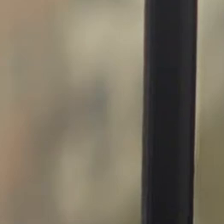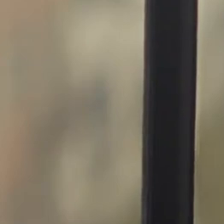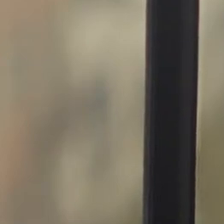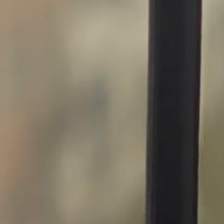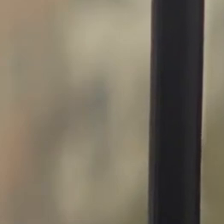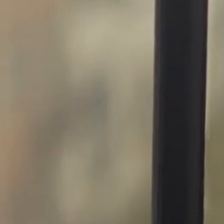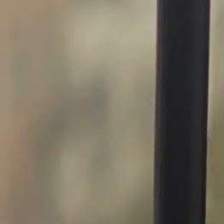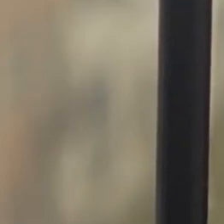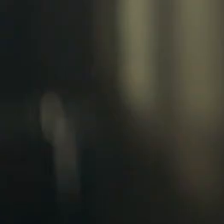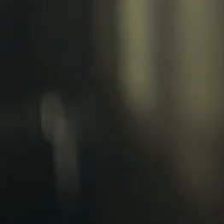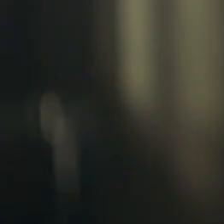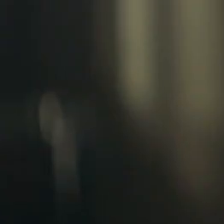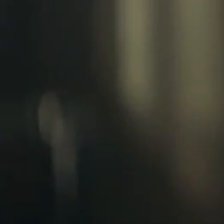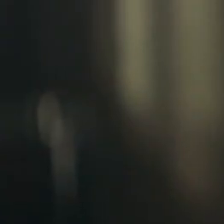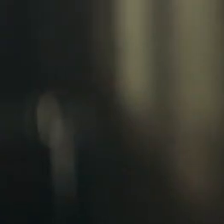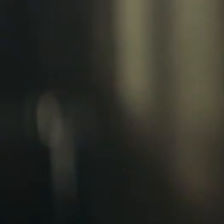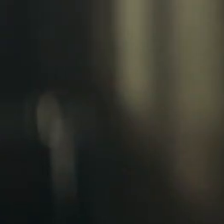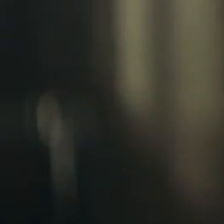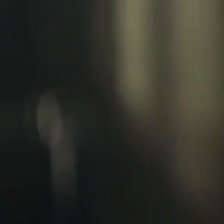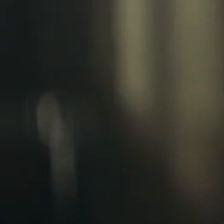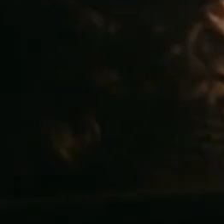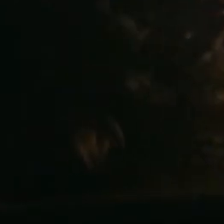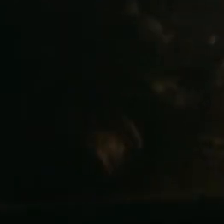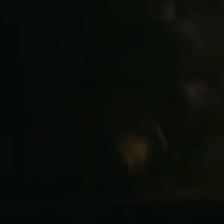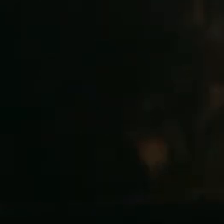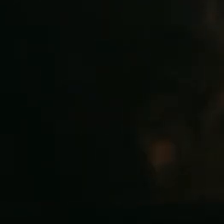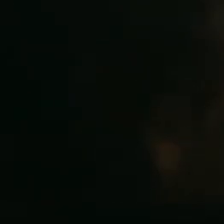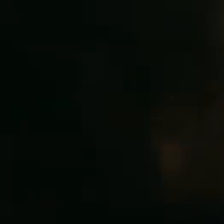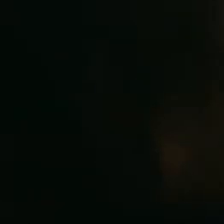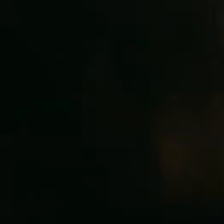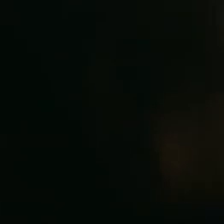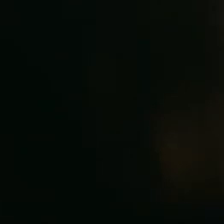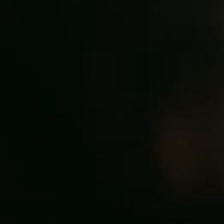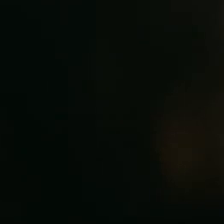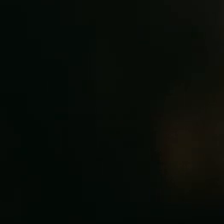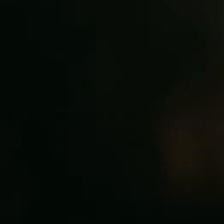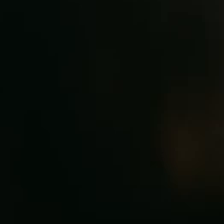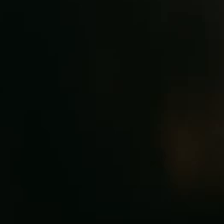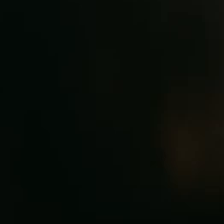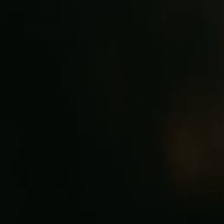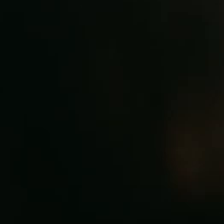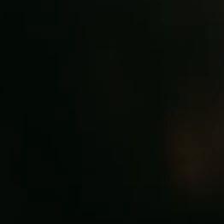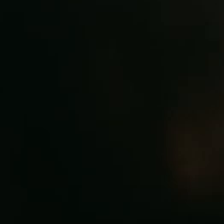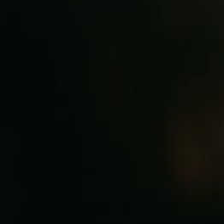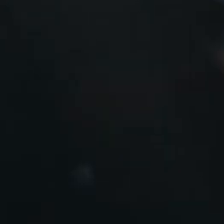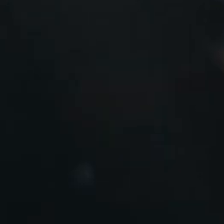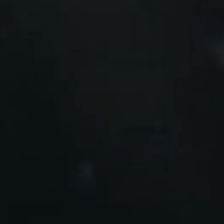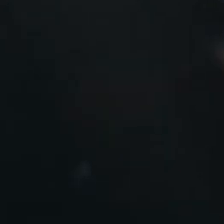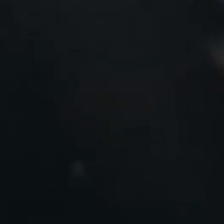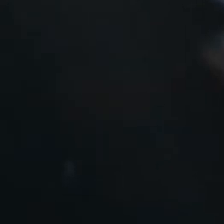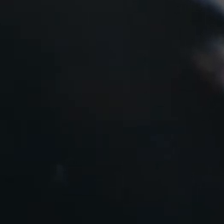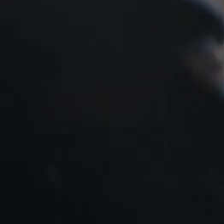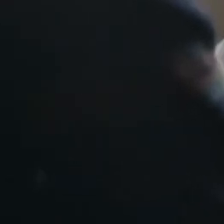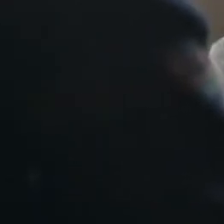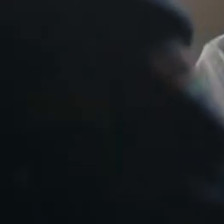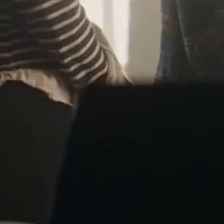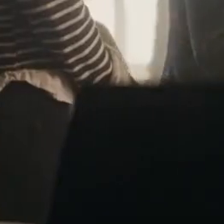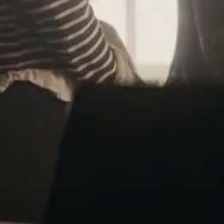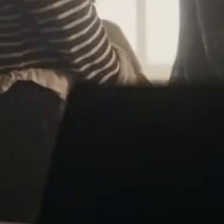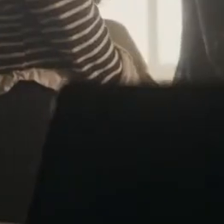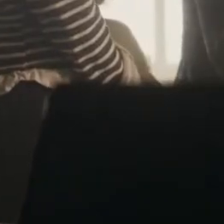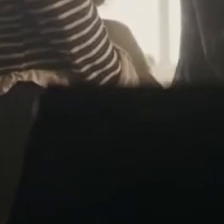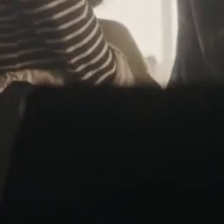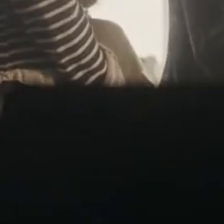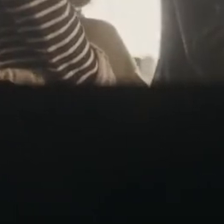Over the last decade, Chevron has spent over $1 billion on carbon capture projects and is investing in startup companies working